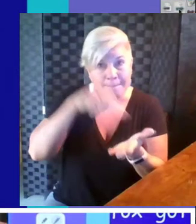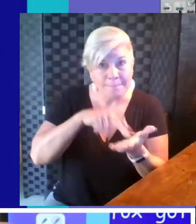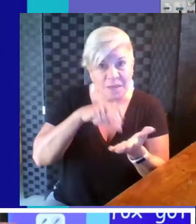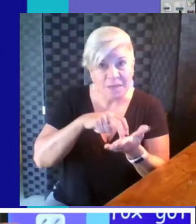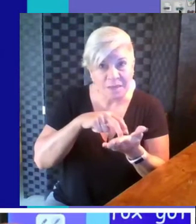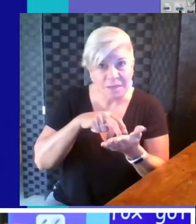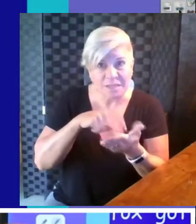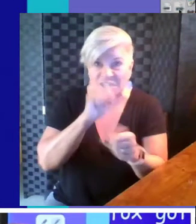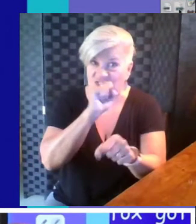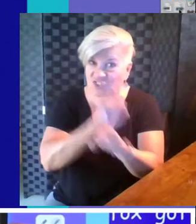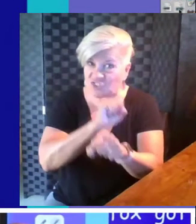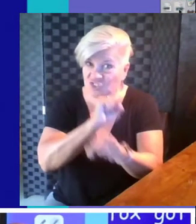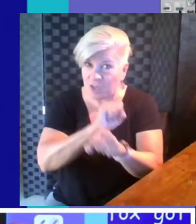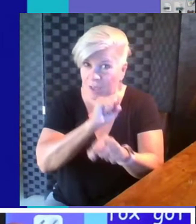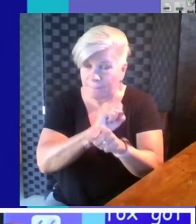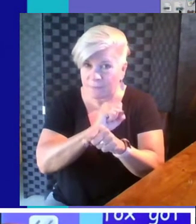Hop,